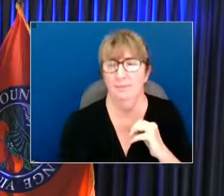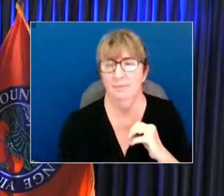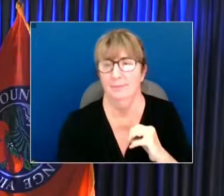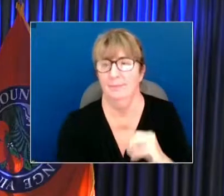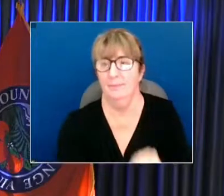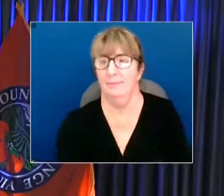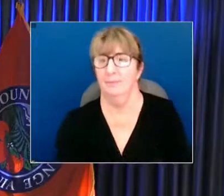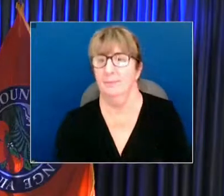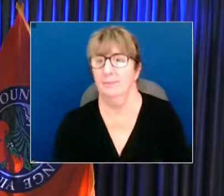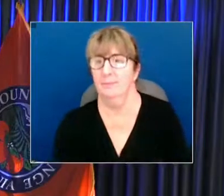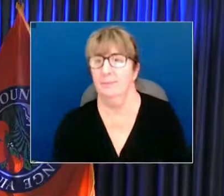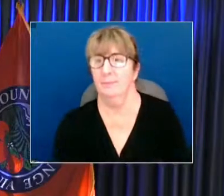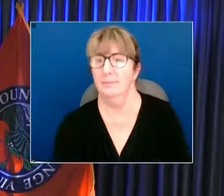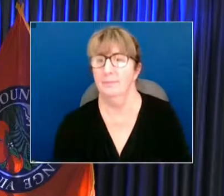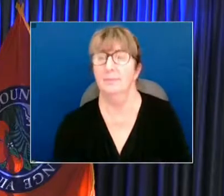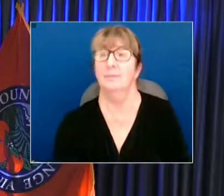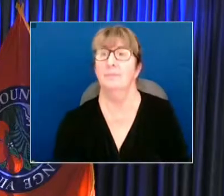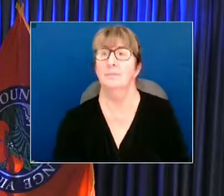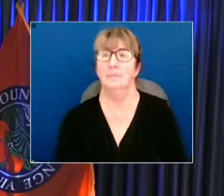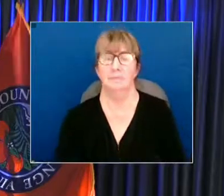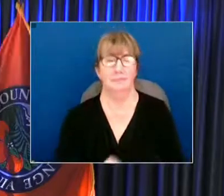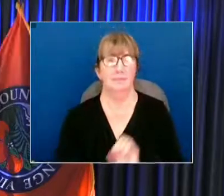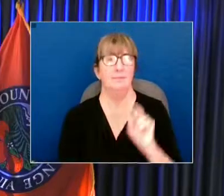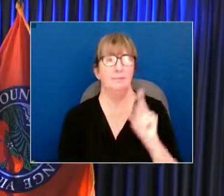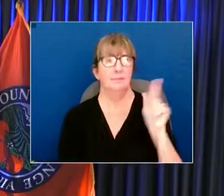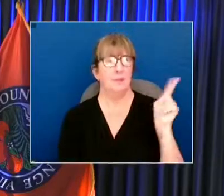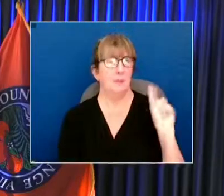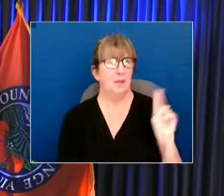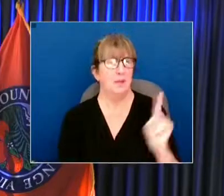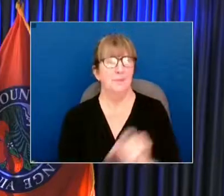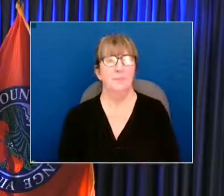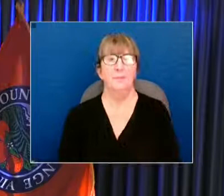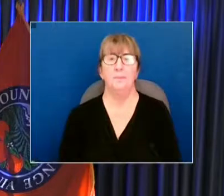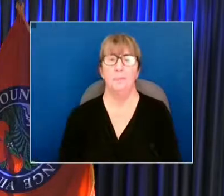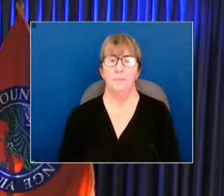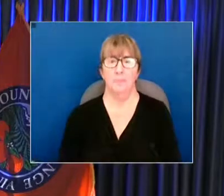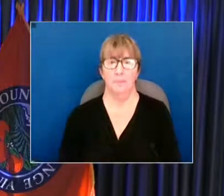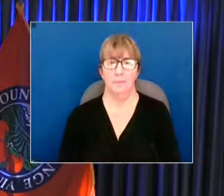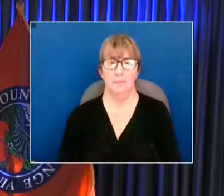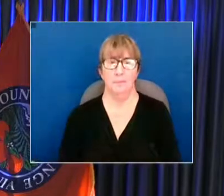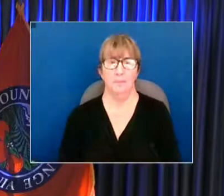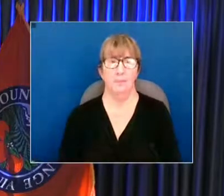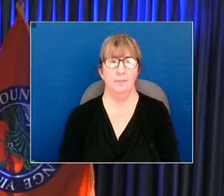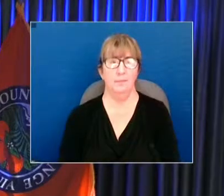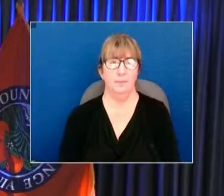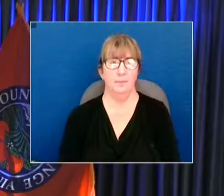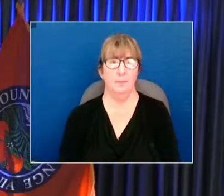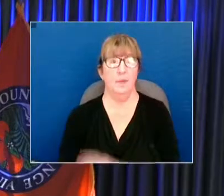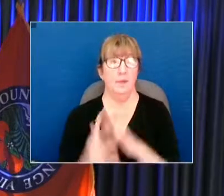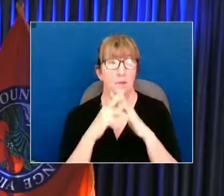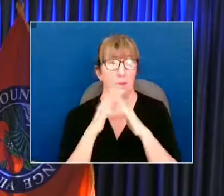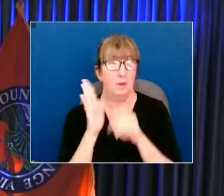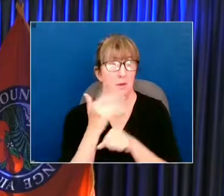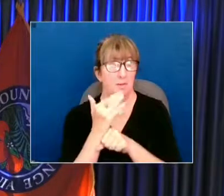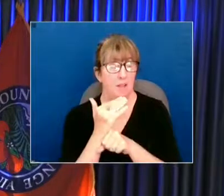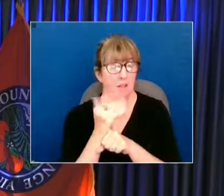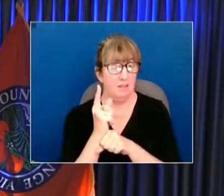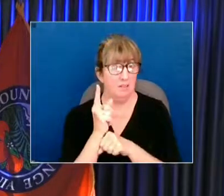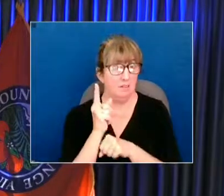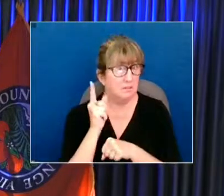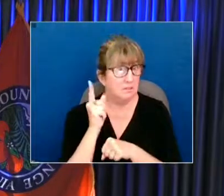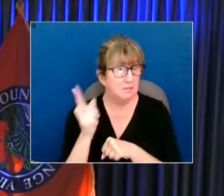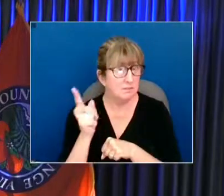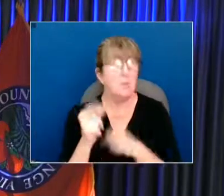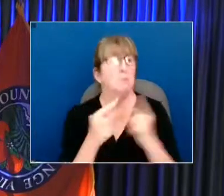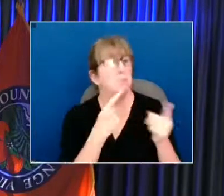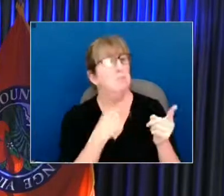might work. If we Where? moved everything over, right? The American flag far More. out? Bruce, more. Yeah, you tell me which